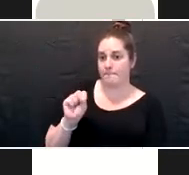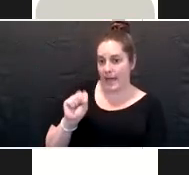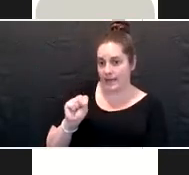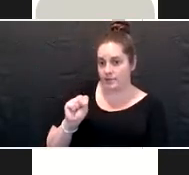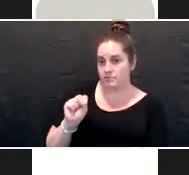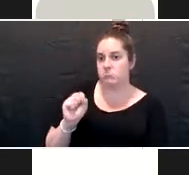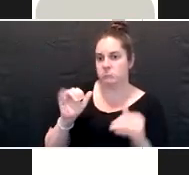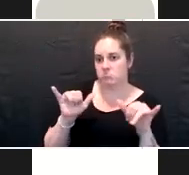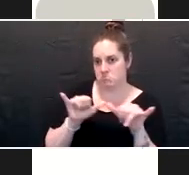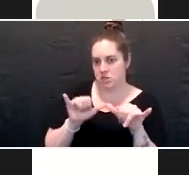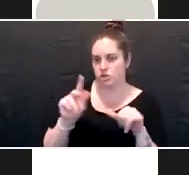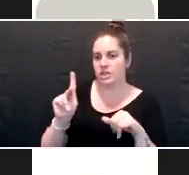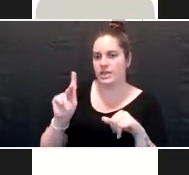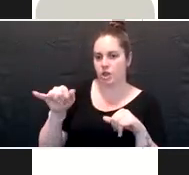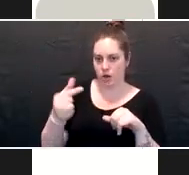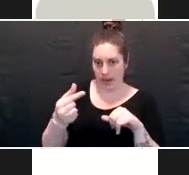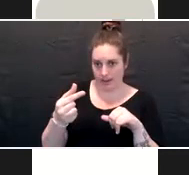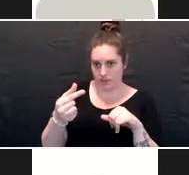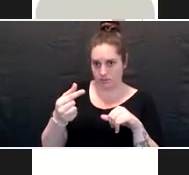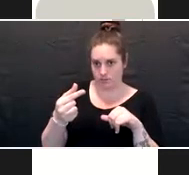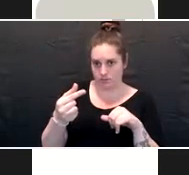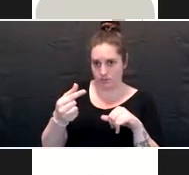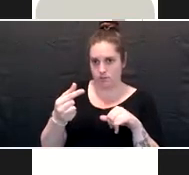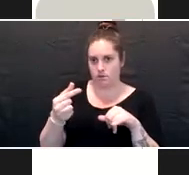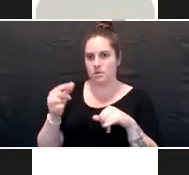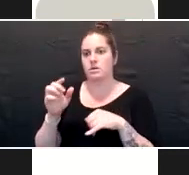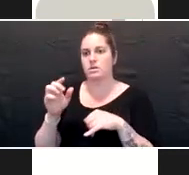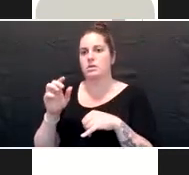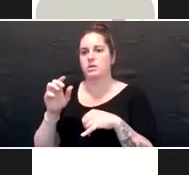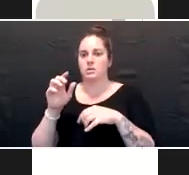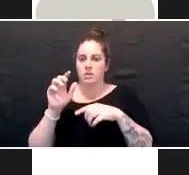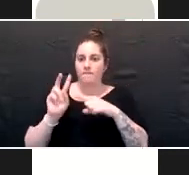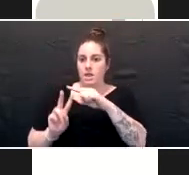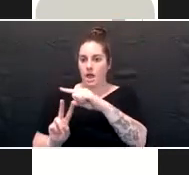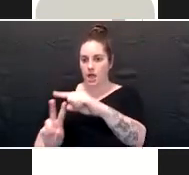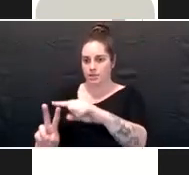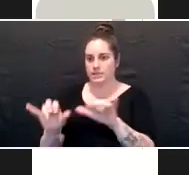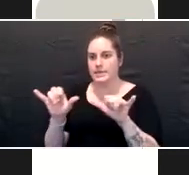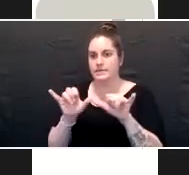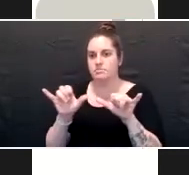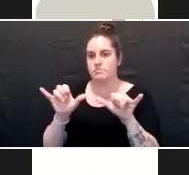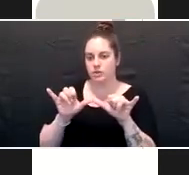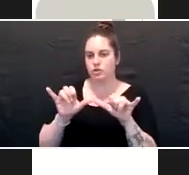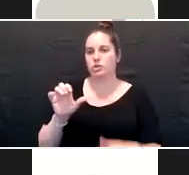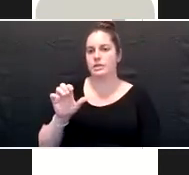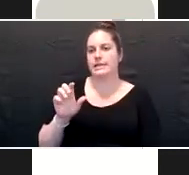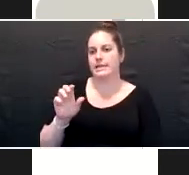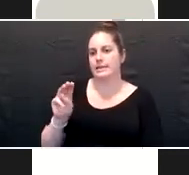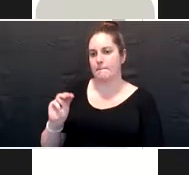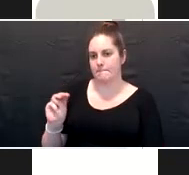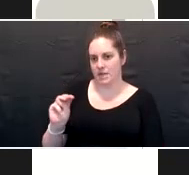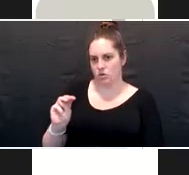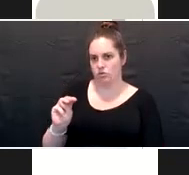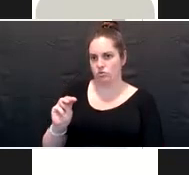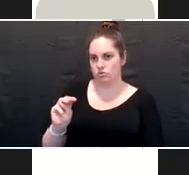Okay. So here's an example of a new unit that you're being exposed to for a new property